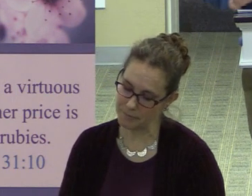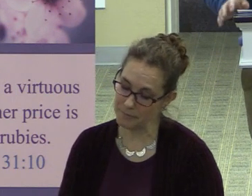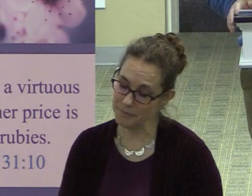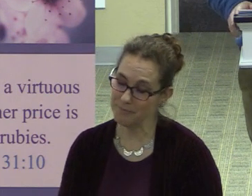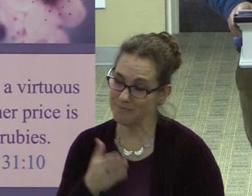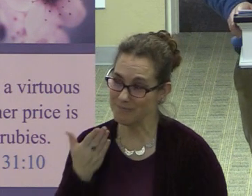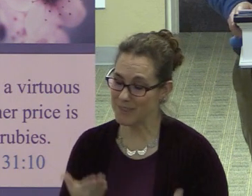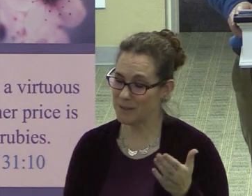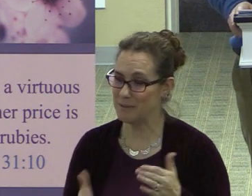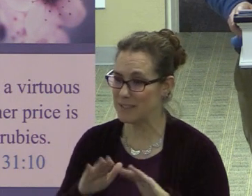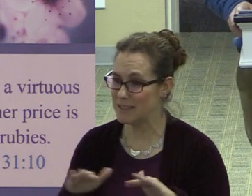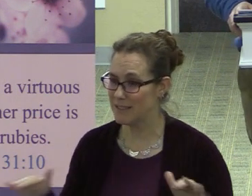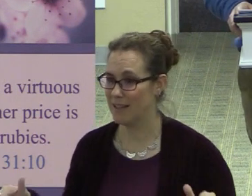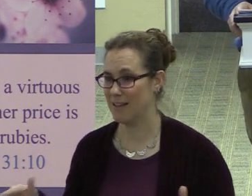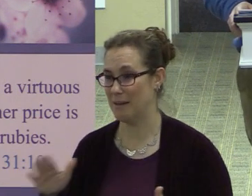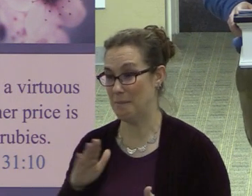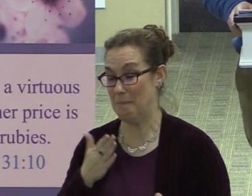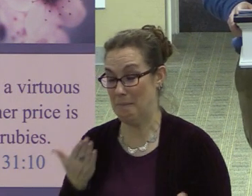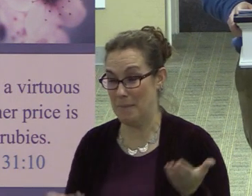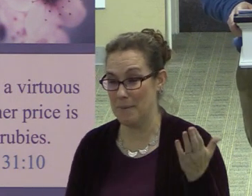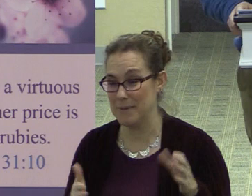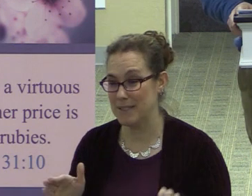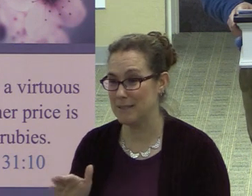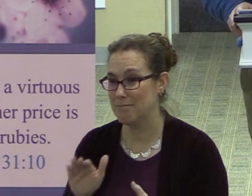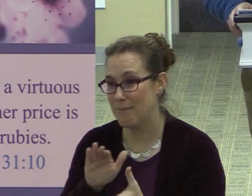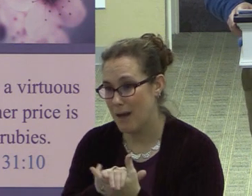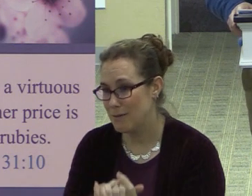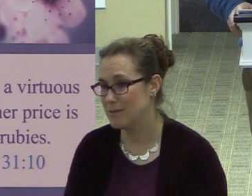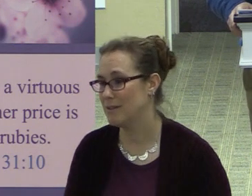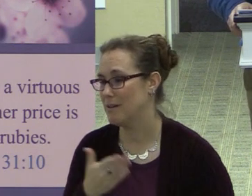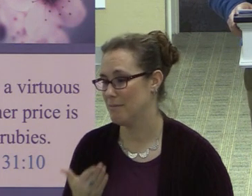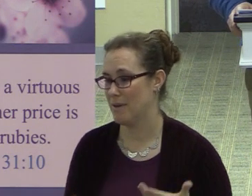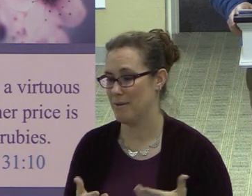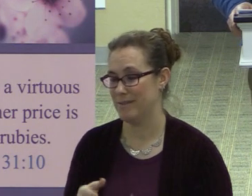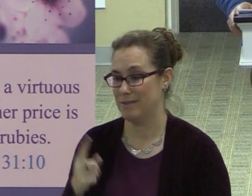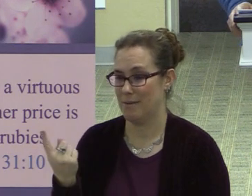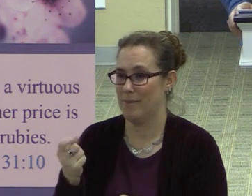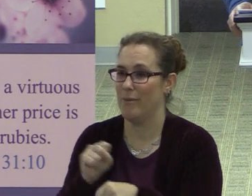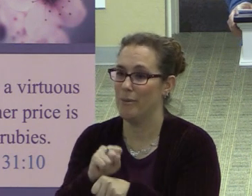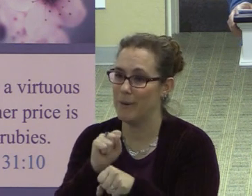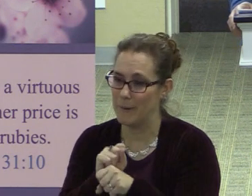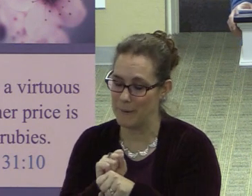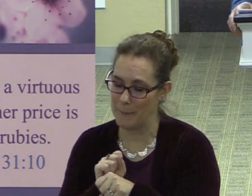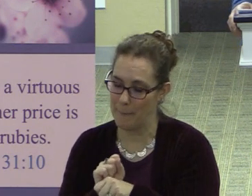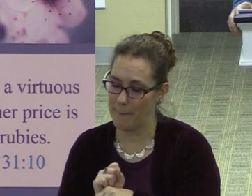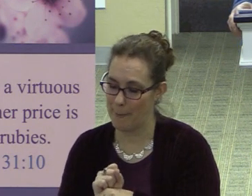Maybe it's with a child. Maybe it's with a spouse. Maybe it's something at work.